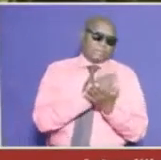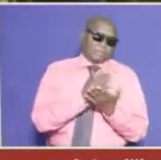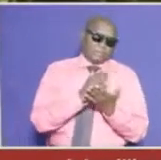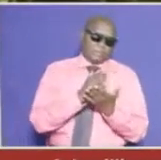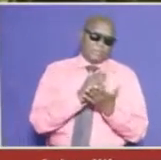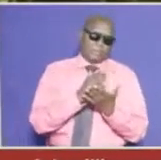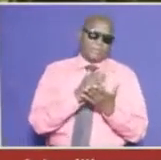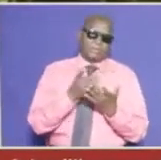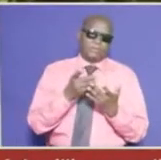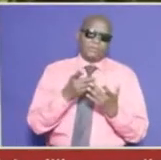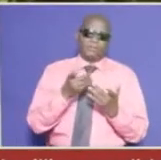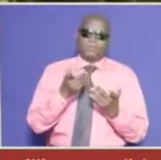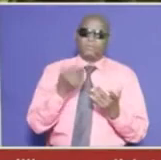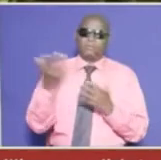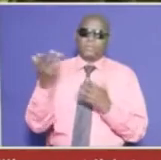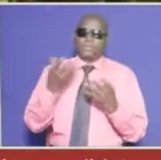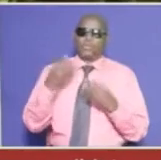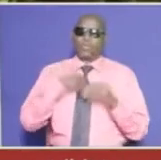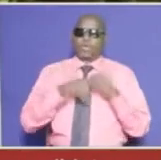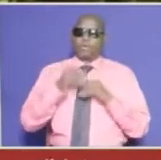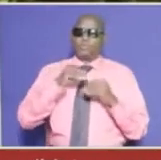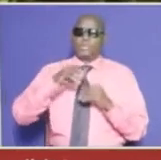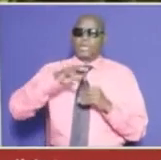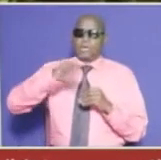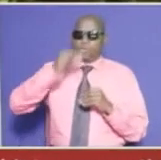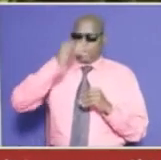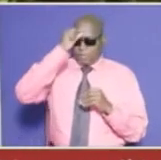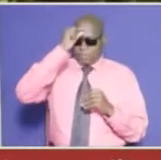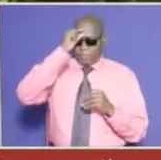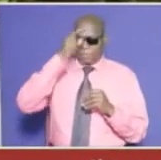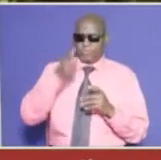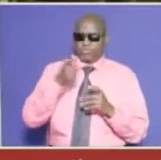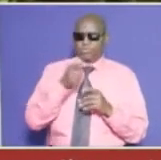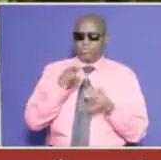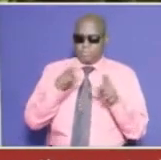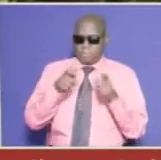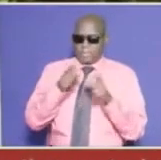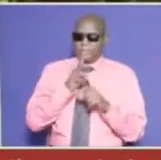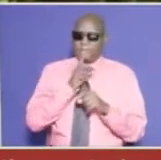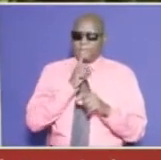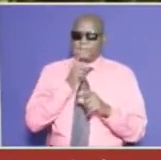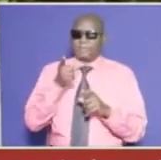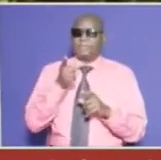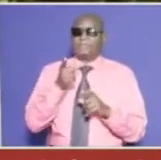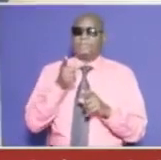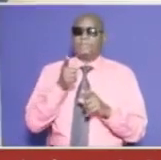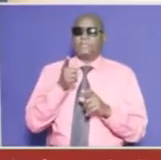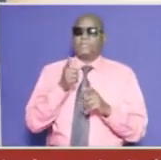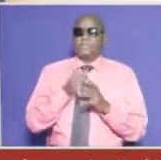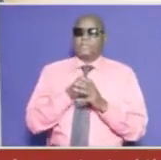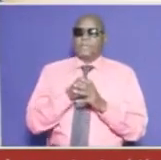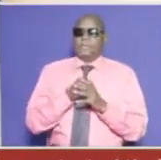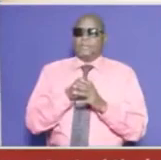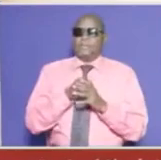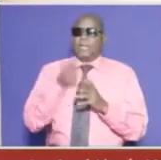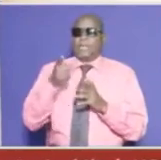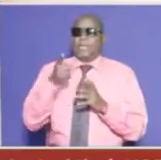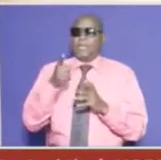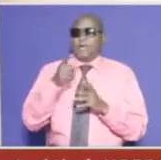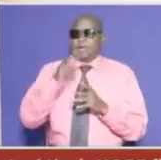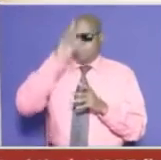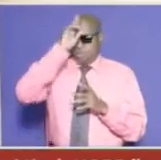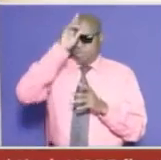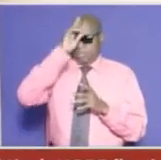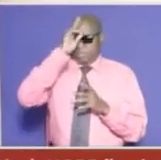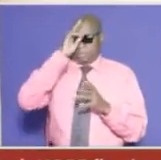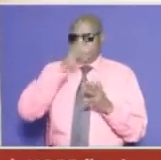and fighting corruption in the county government. While addressing the press today at the Gusii Stadium, which was cordoned by a contingent of GSU